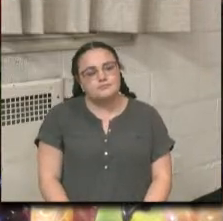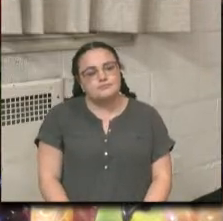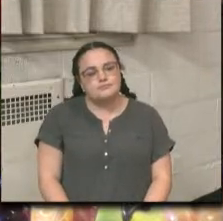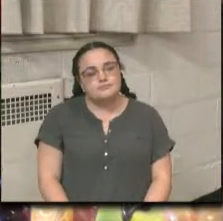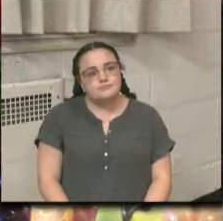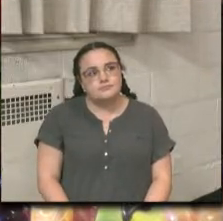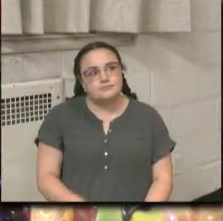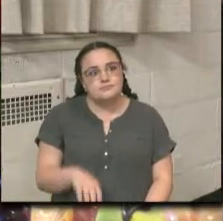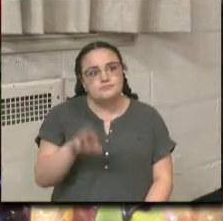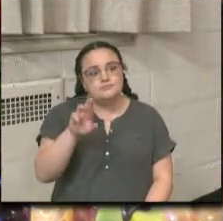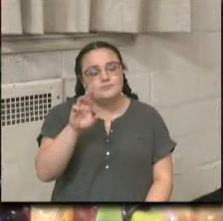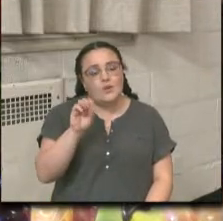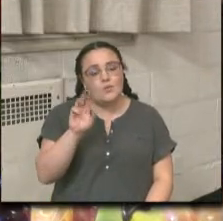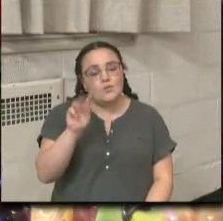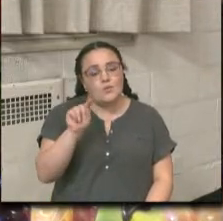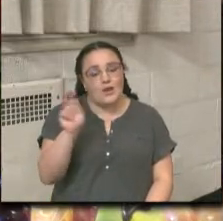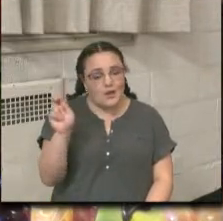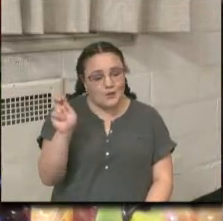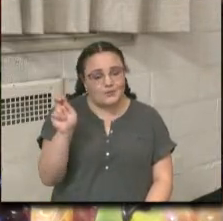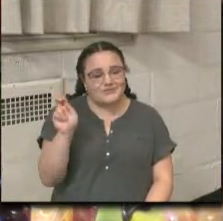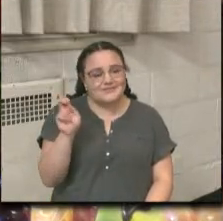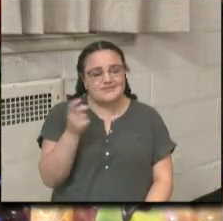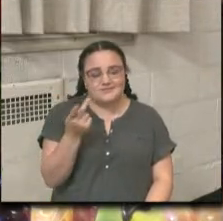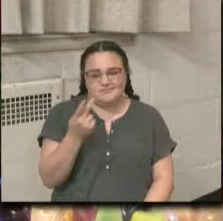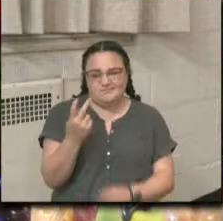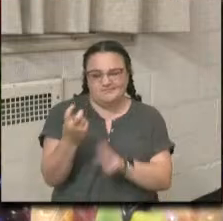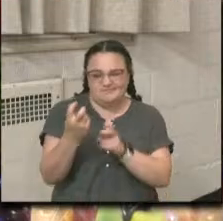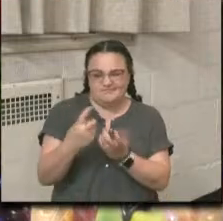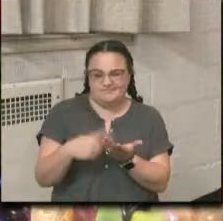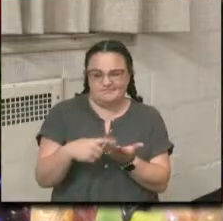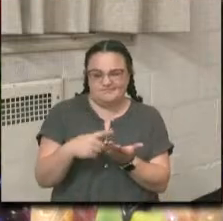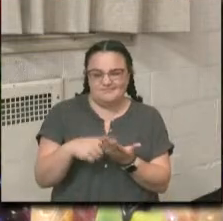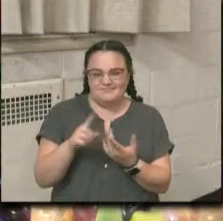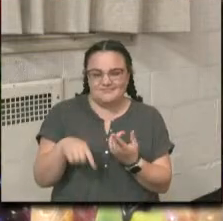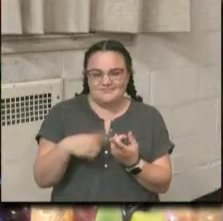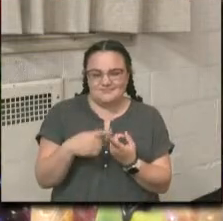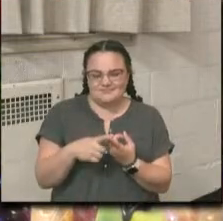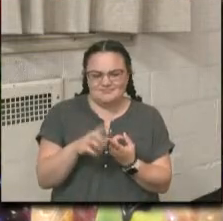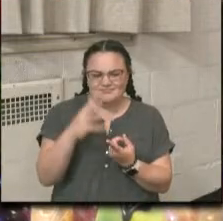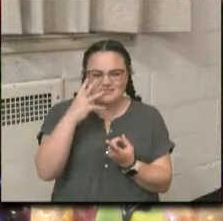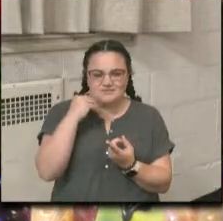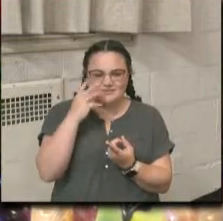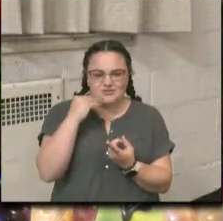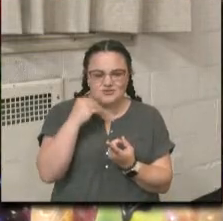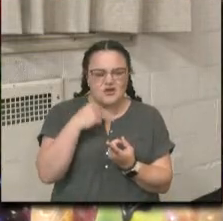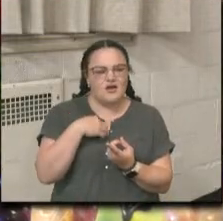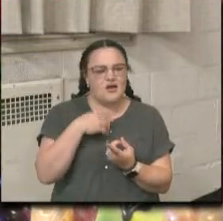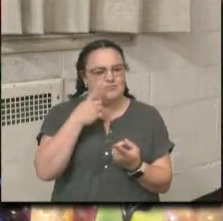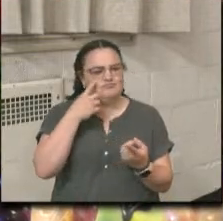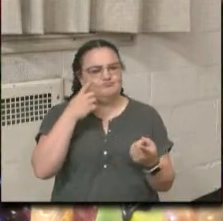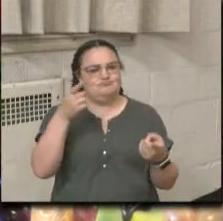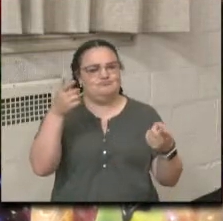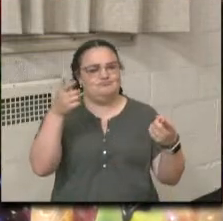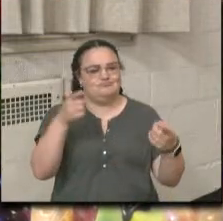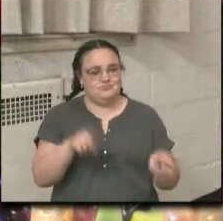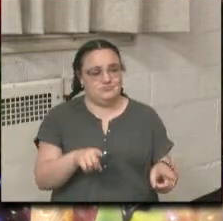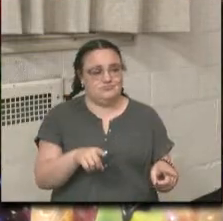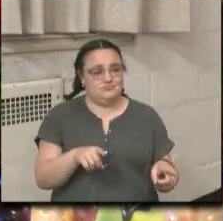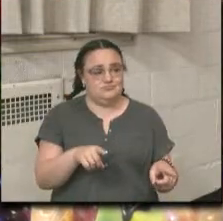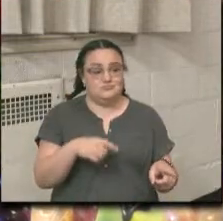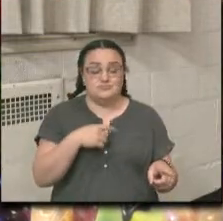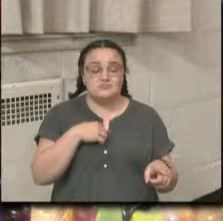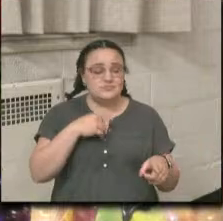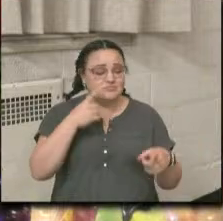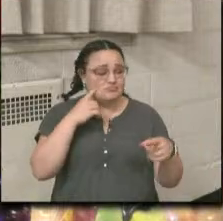Board Member Routh, you spoke a lot about the experience here, and I concur with what she said. I concur with what